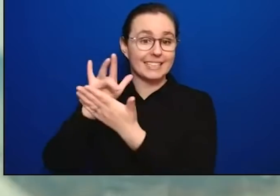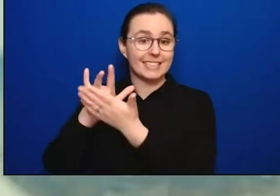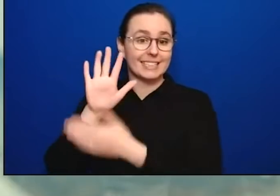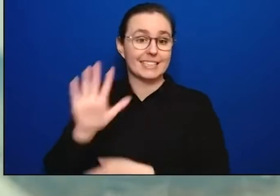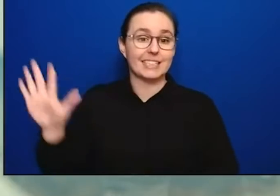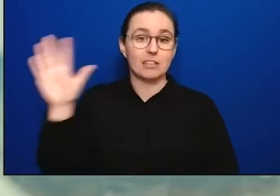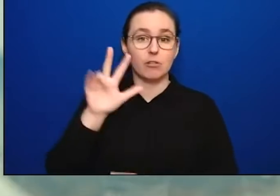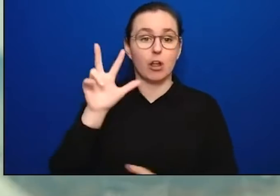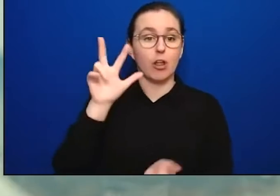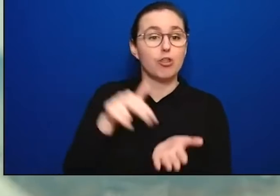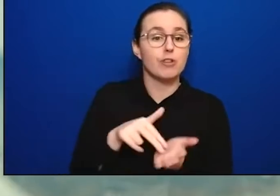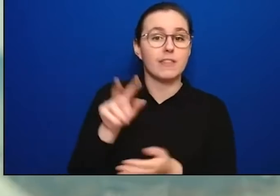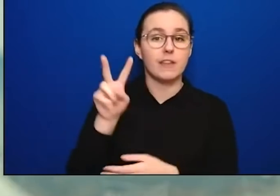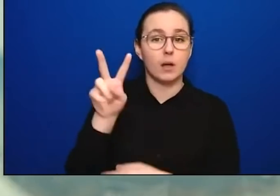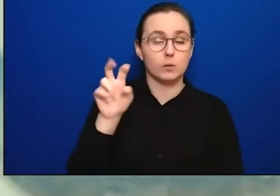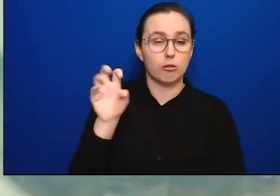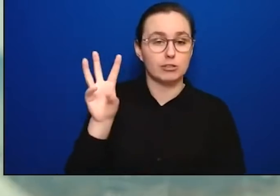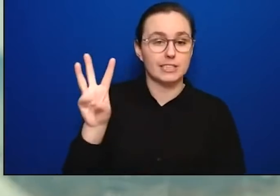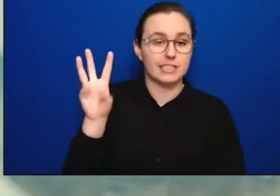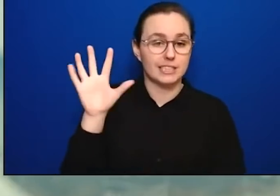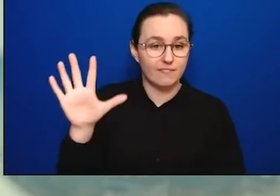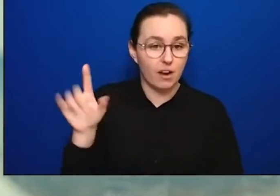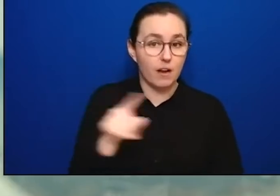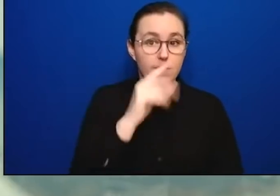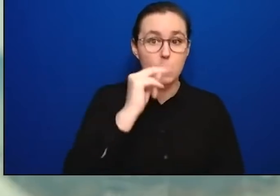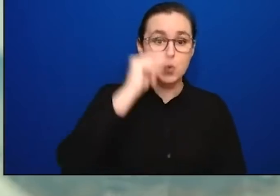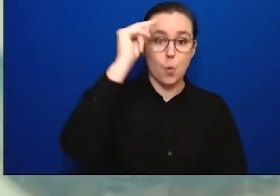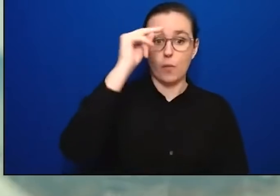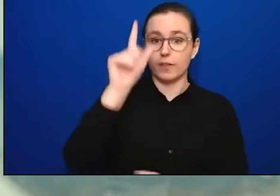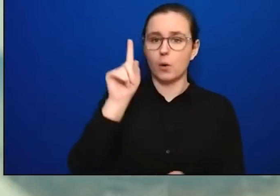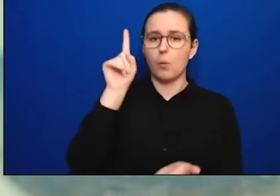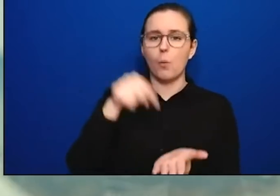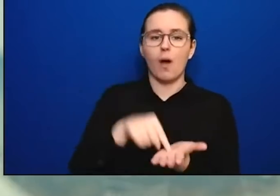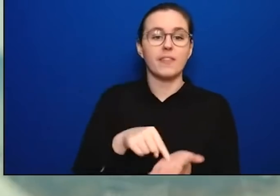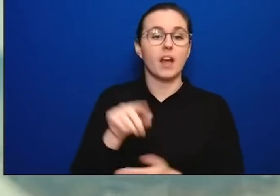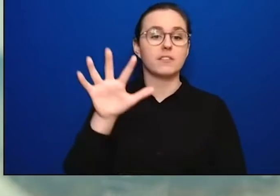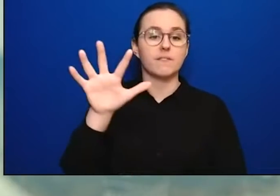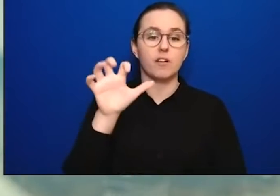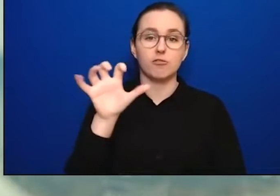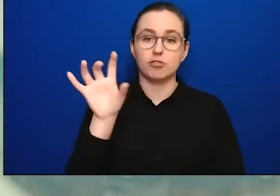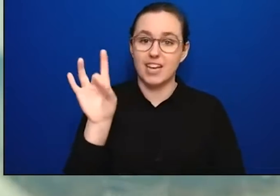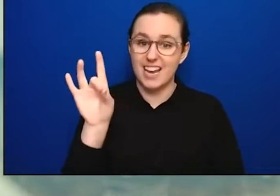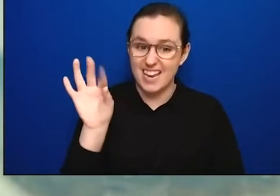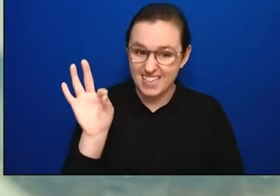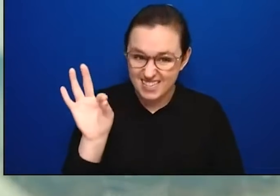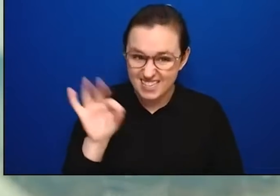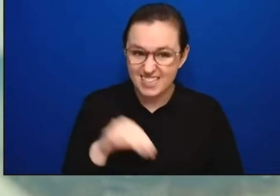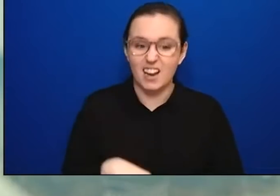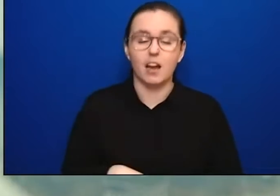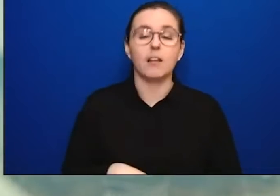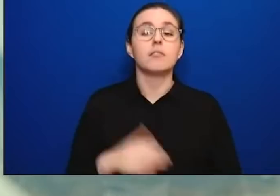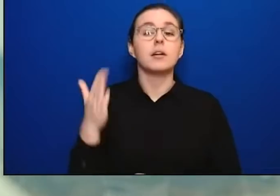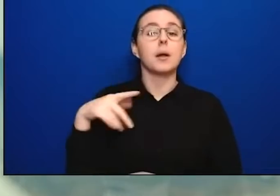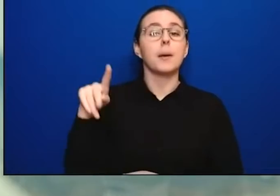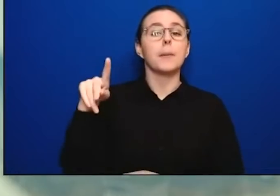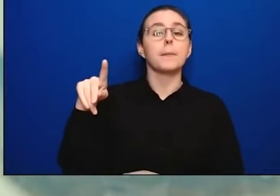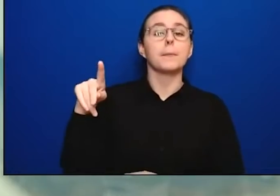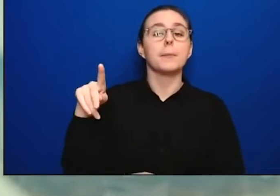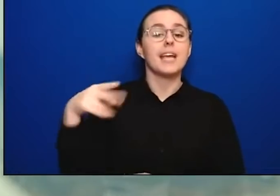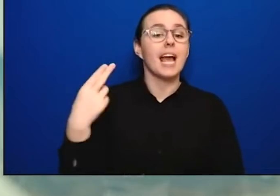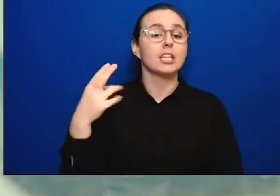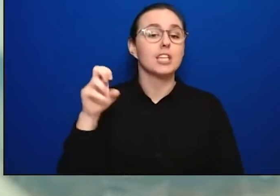1,589 in Northern Health, 1,840 in the Provincial Health Services Authority, that includes BC Emergency Health Services,